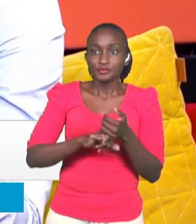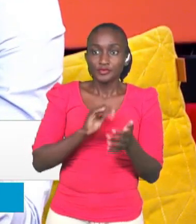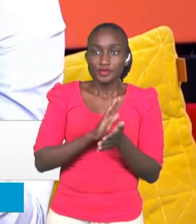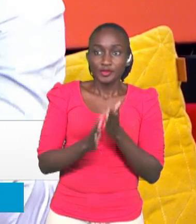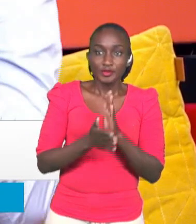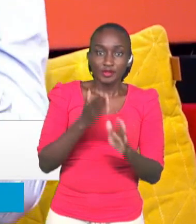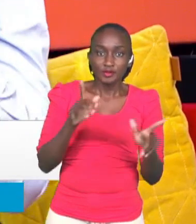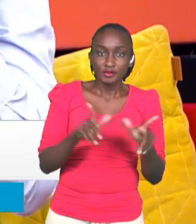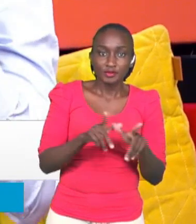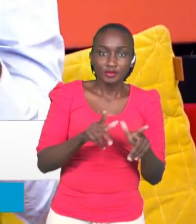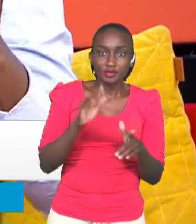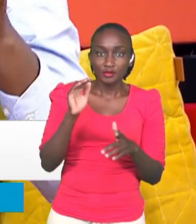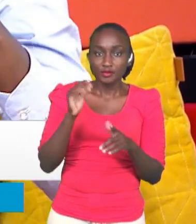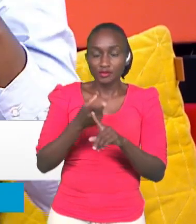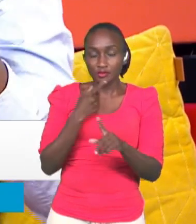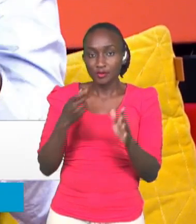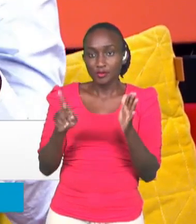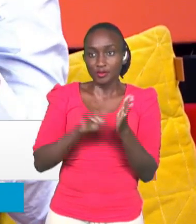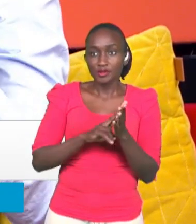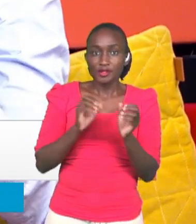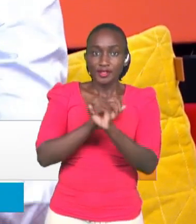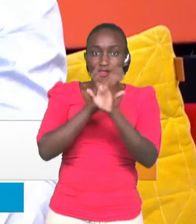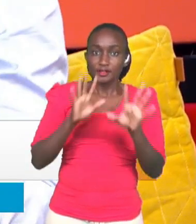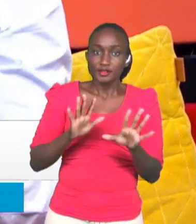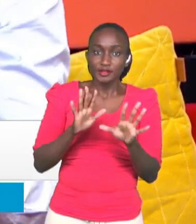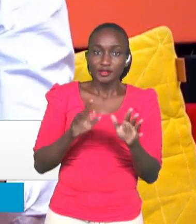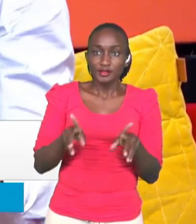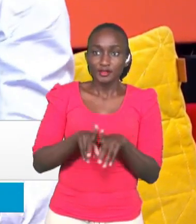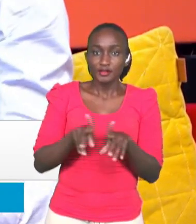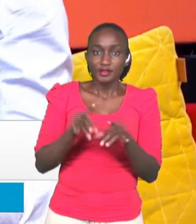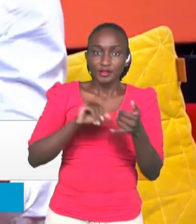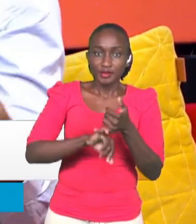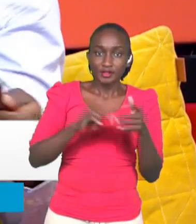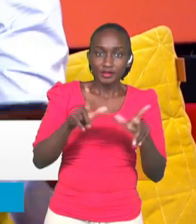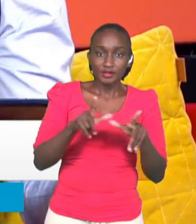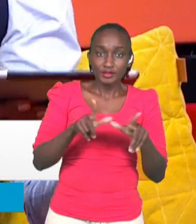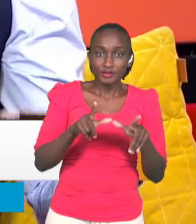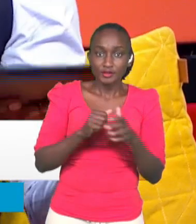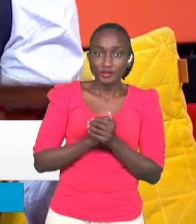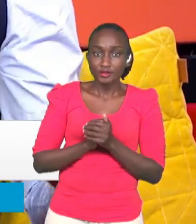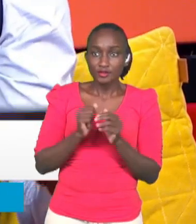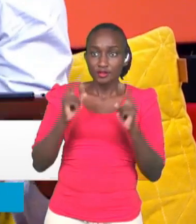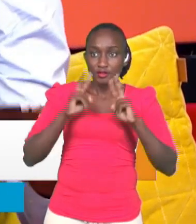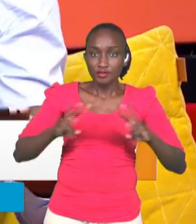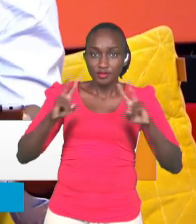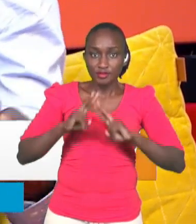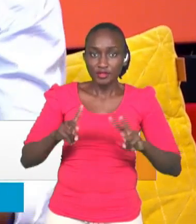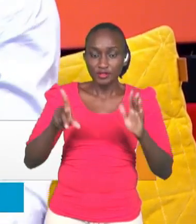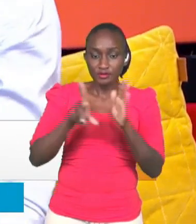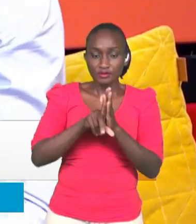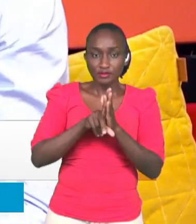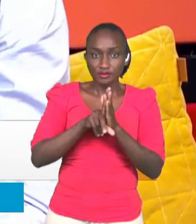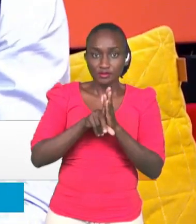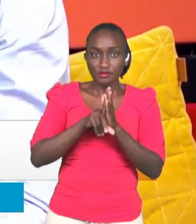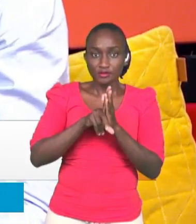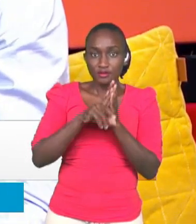from the registrar. Now, it's clear that even the marriage certificate, it's a very legal document here. Yes.